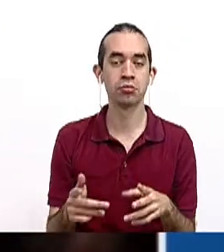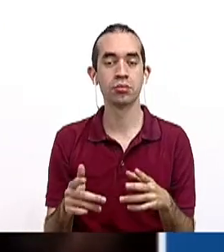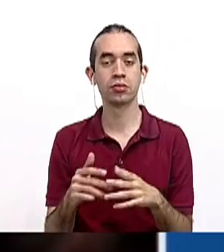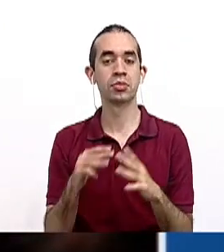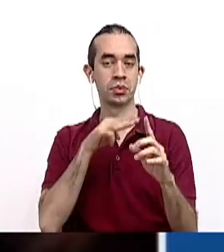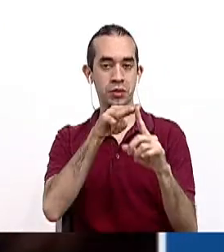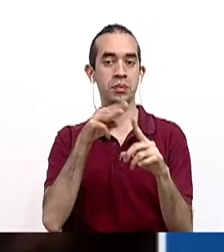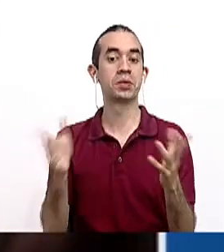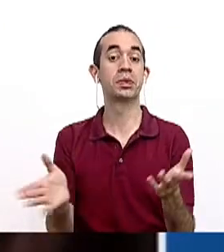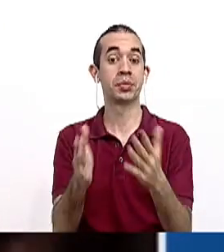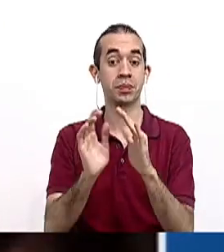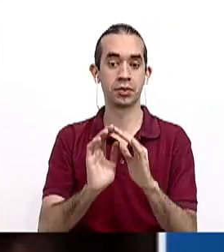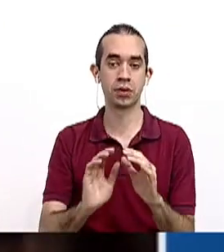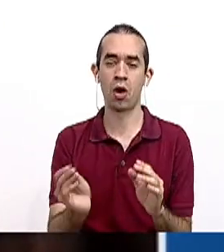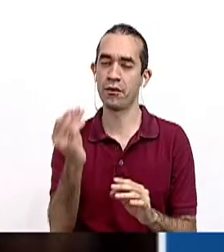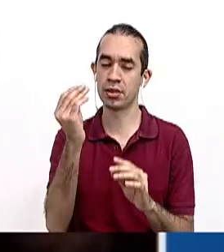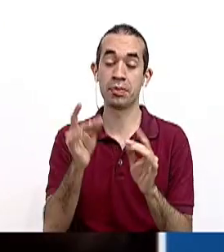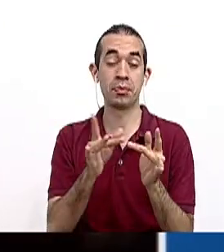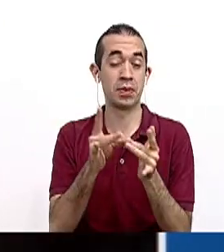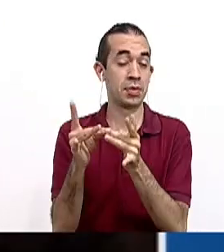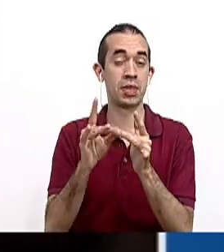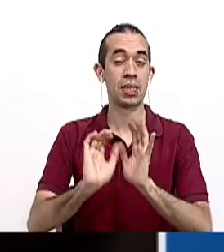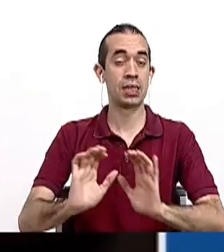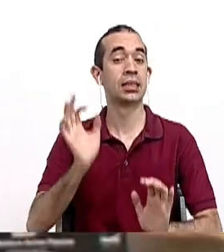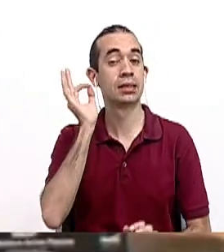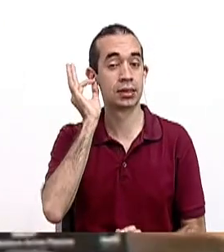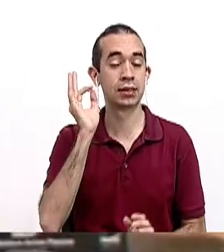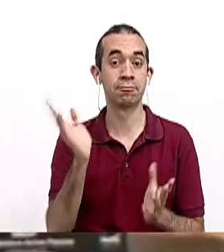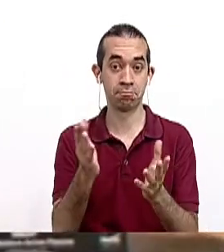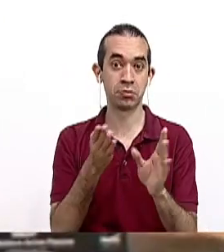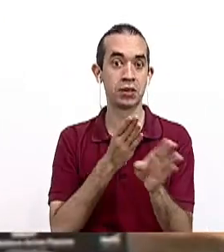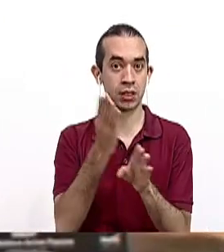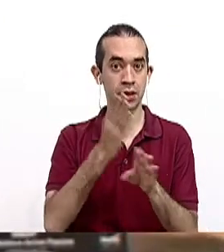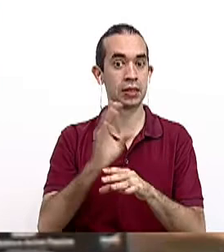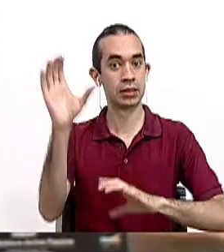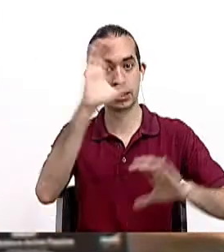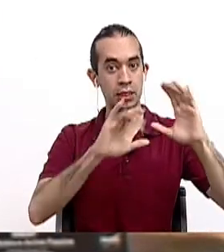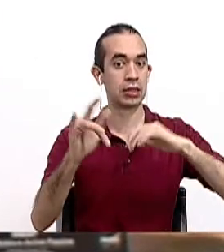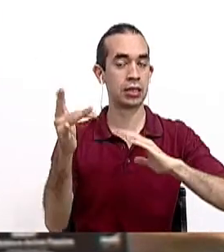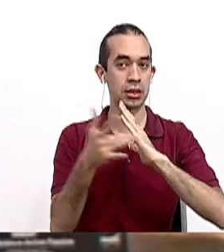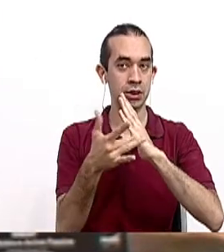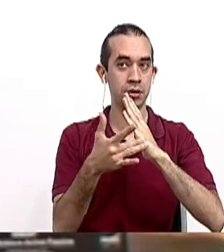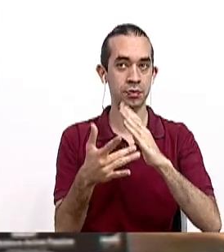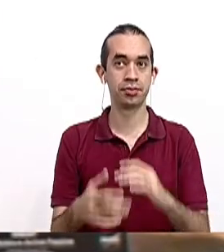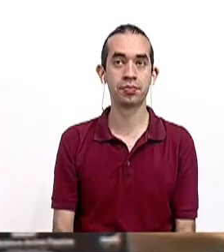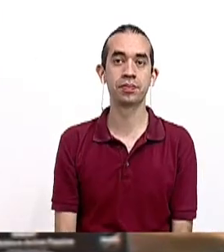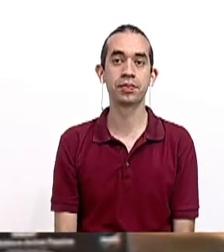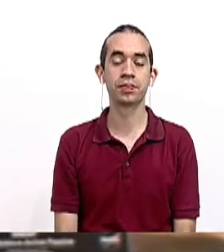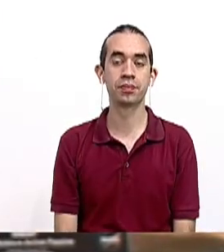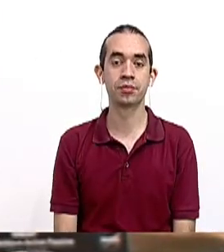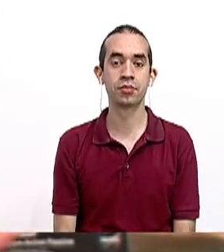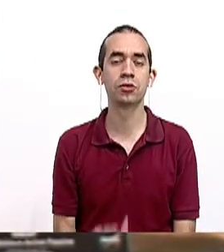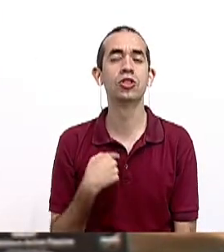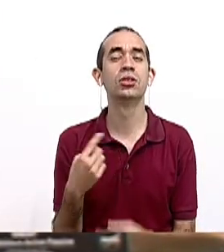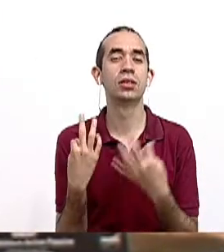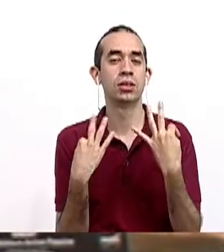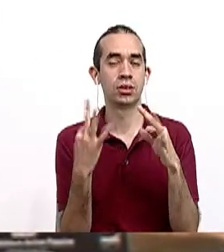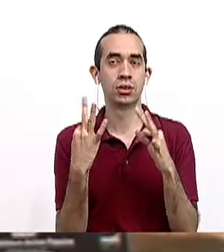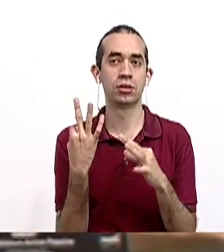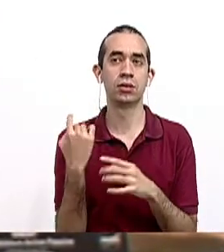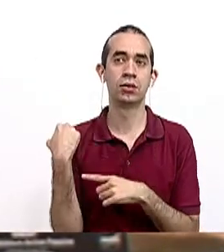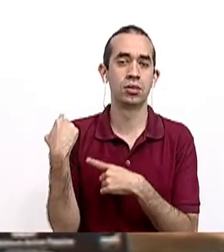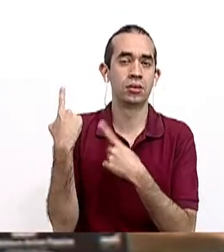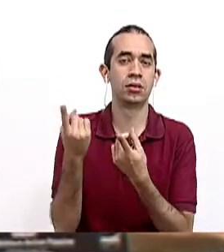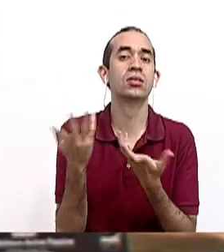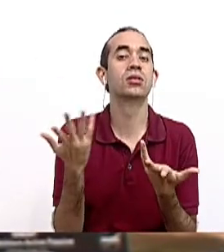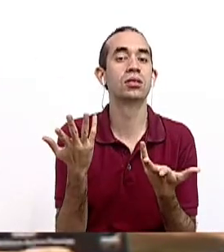especially girls, to pursue careers in science and technology. What I have been trying to do for a long time now